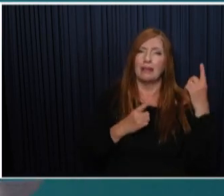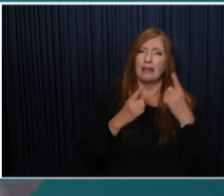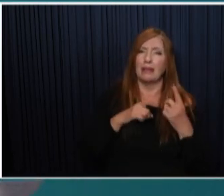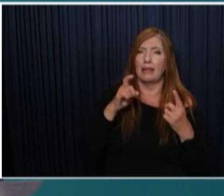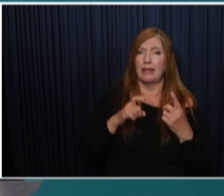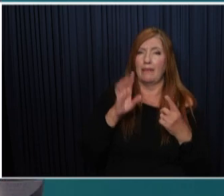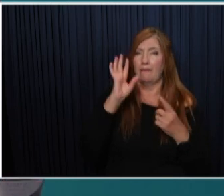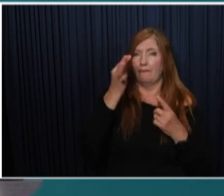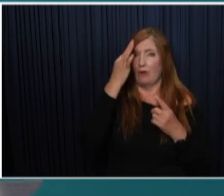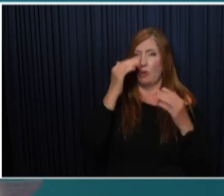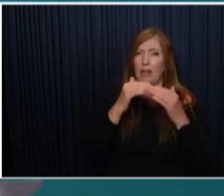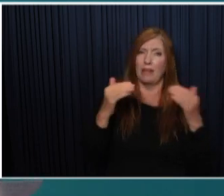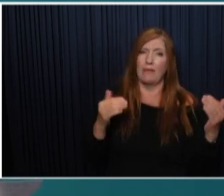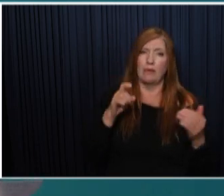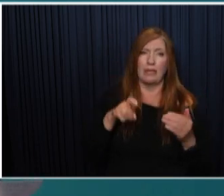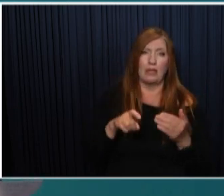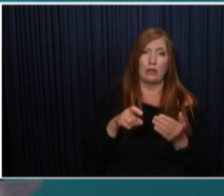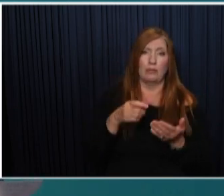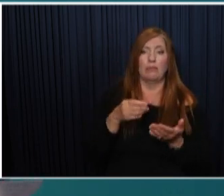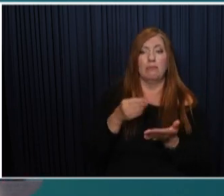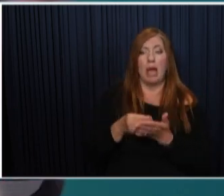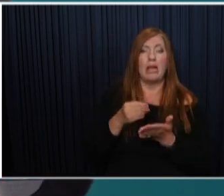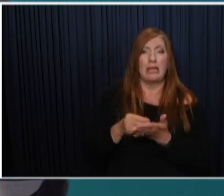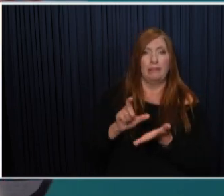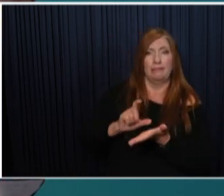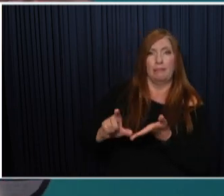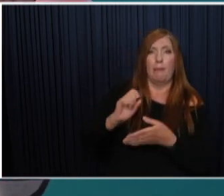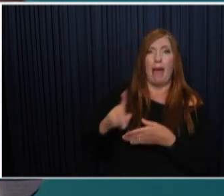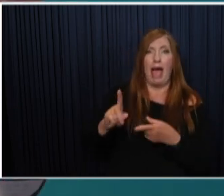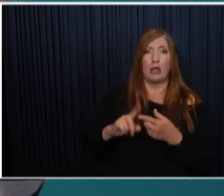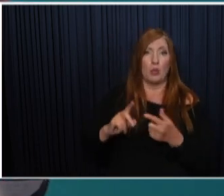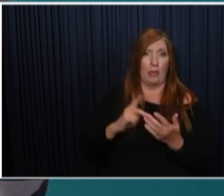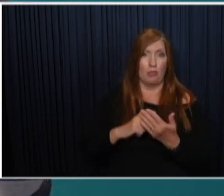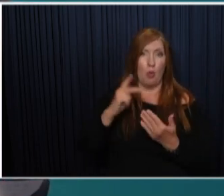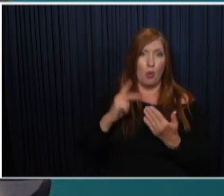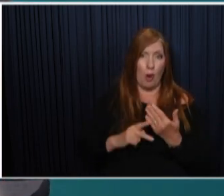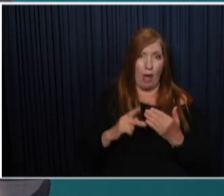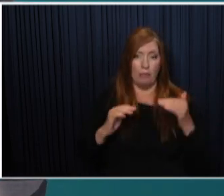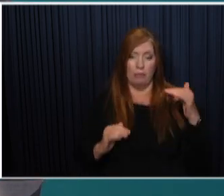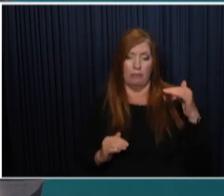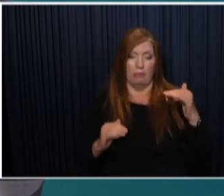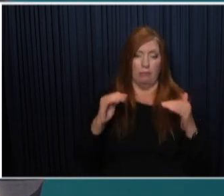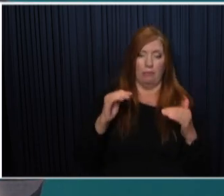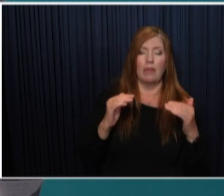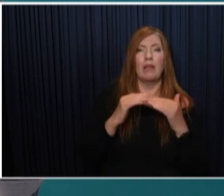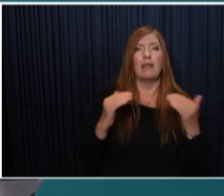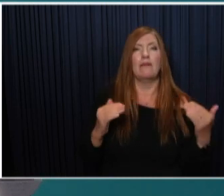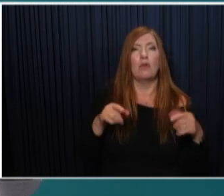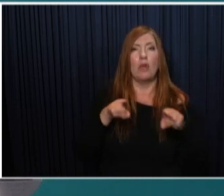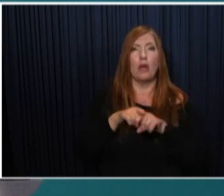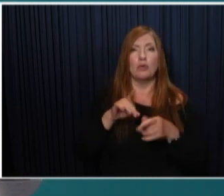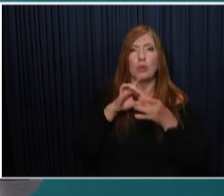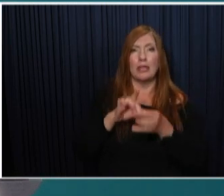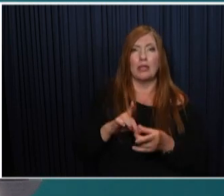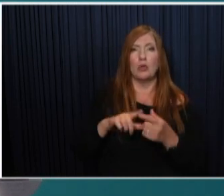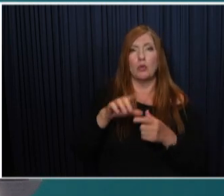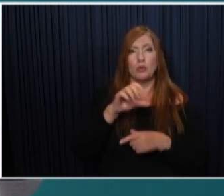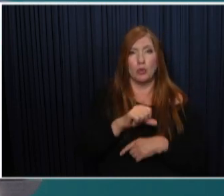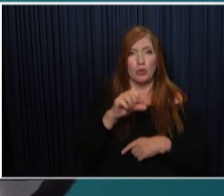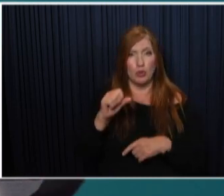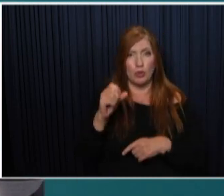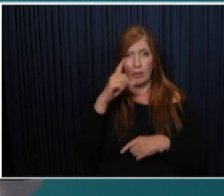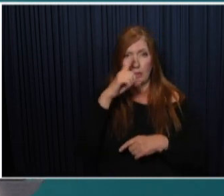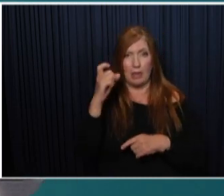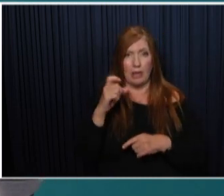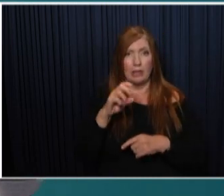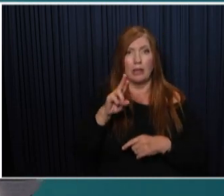federal level, to refund these programs, bring them up to that level. We also, as far as Social Security, because